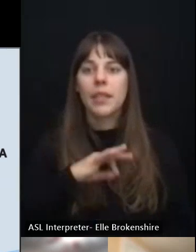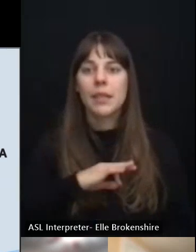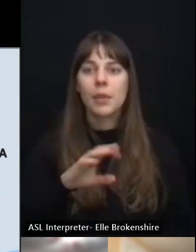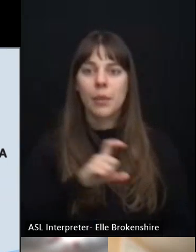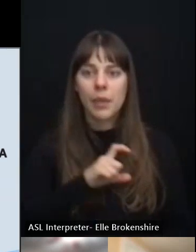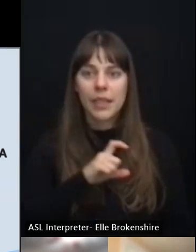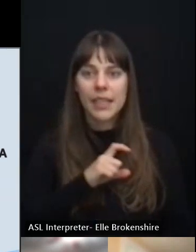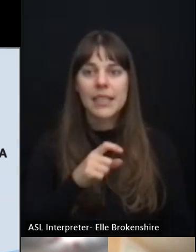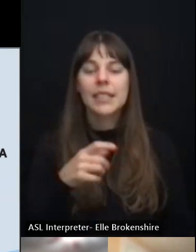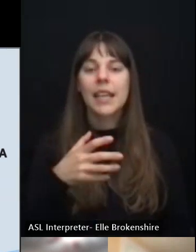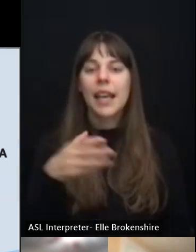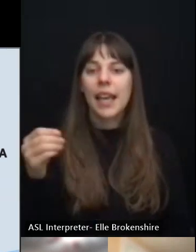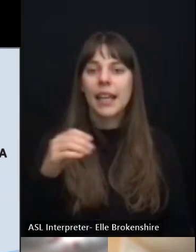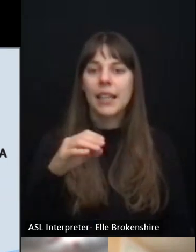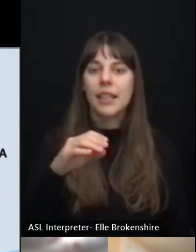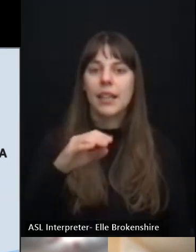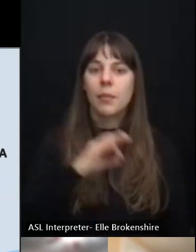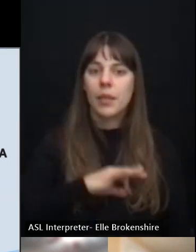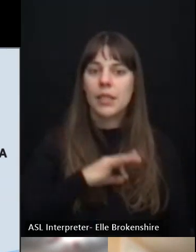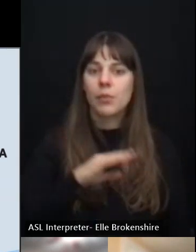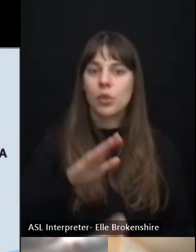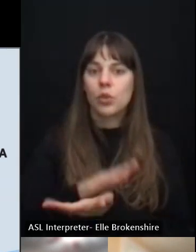well as the Pittsburgh School Crossing Guards